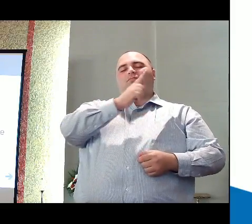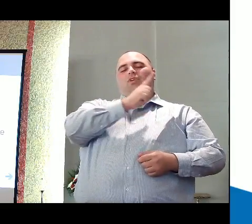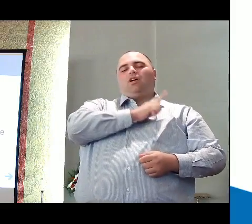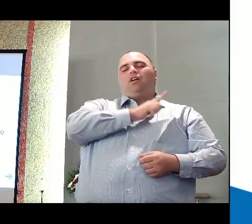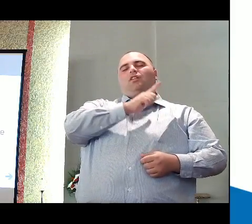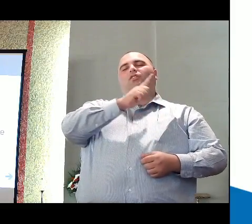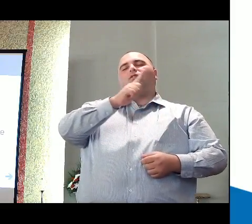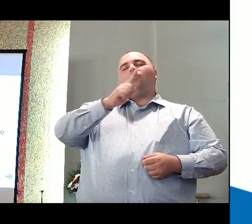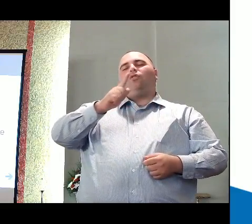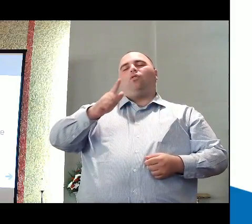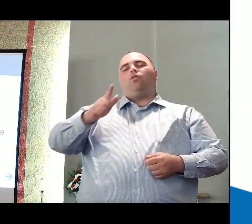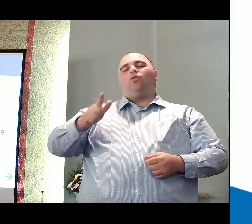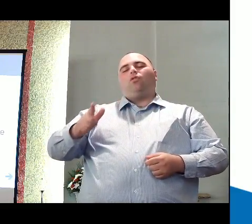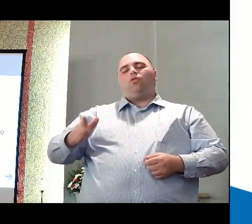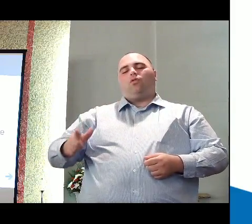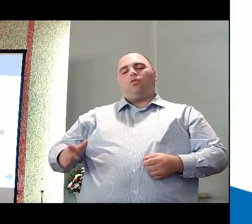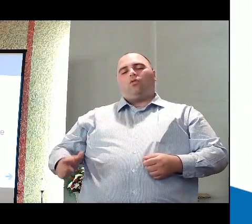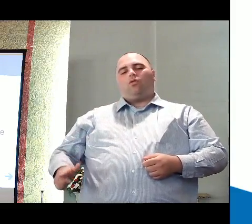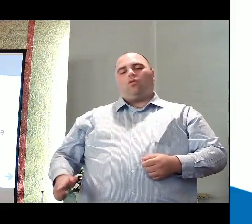of my